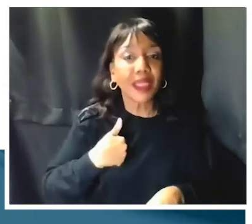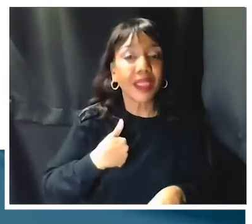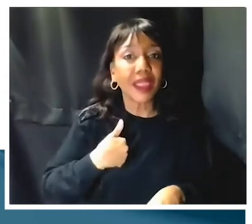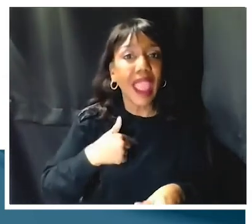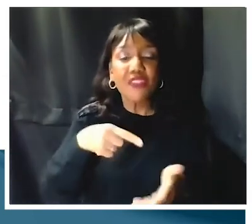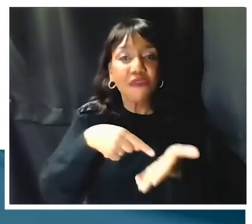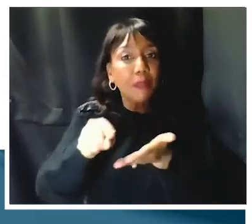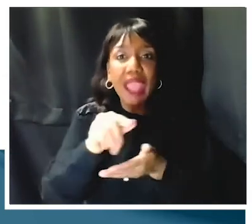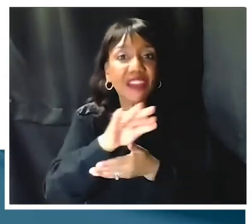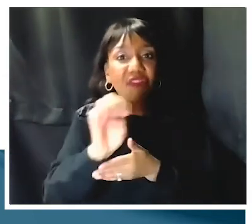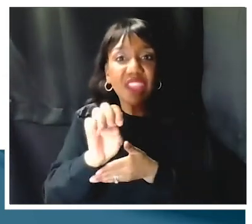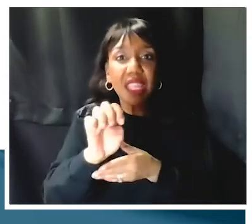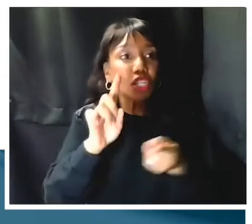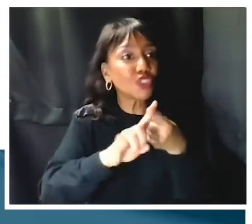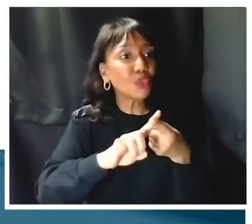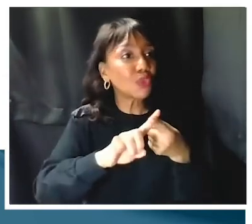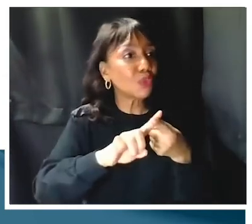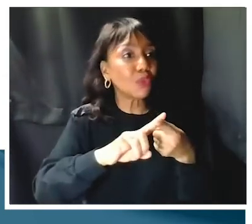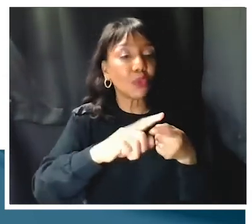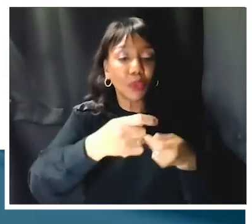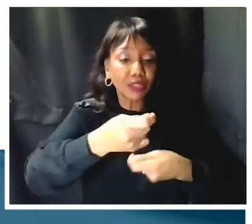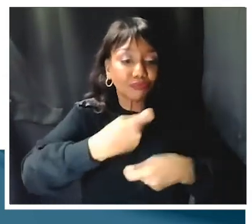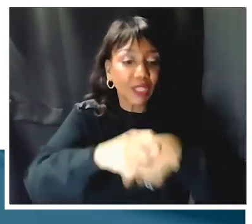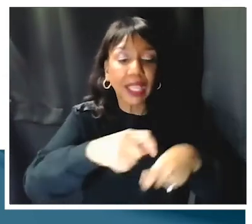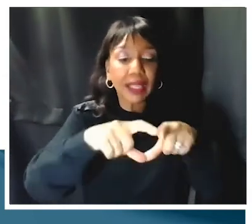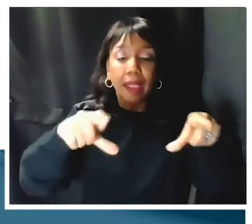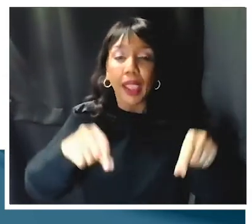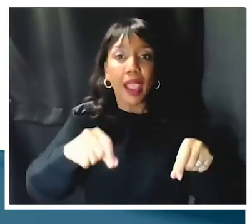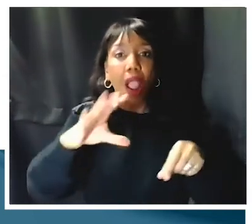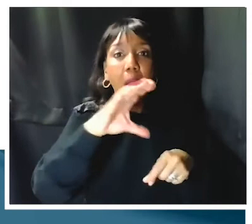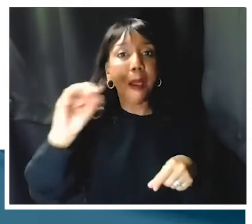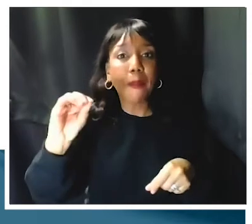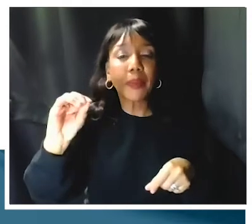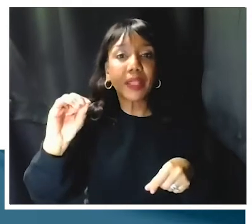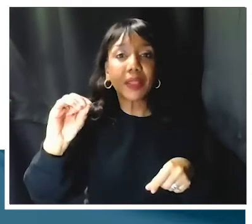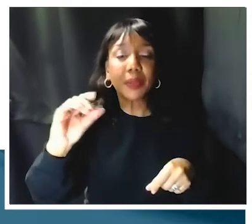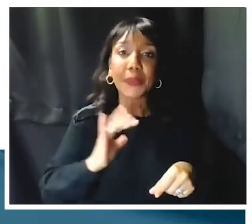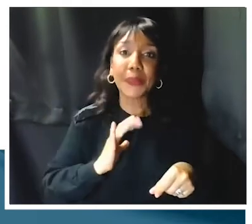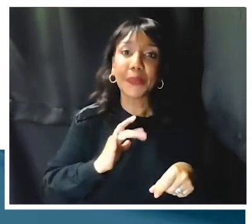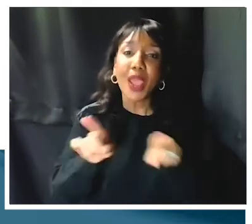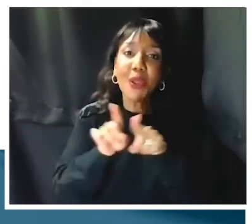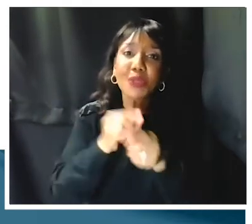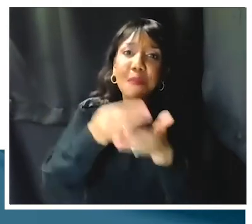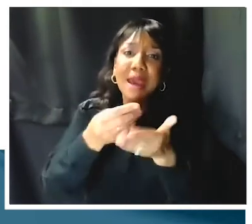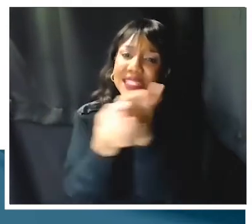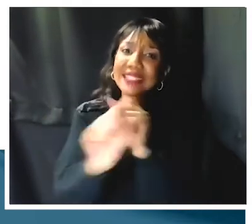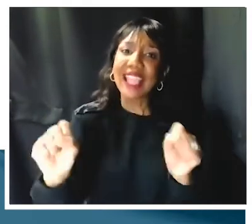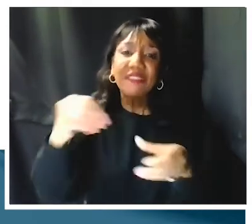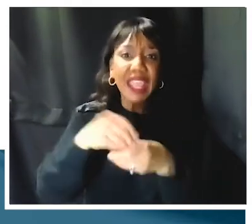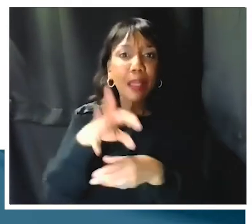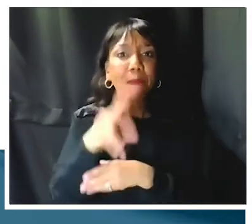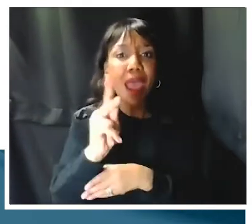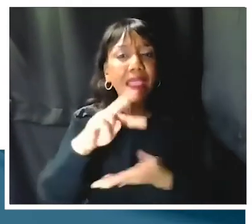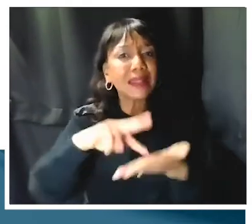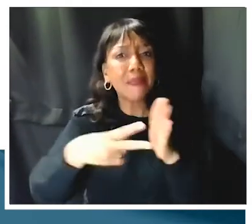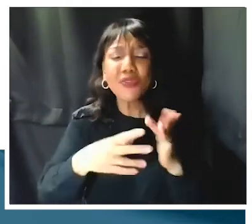party, such as a check cashing company, to cash your check. It also keeps your money safely in a bank so you